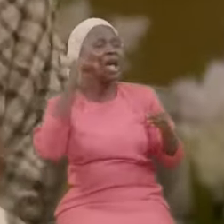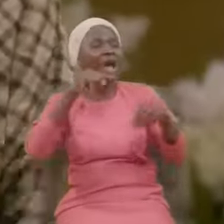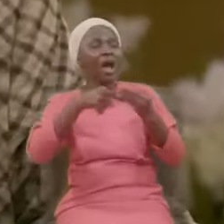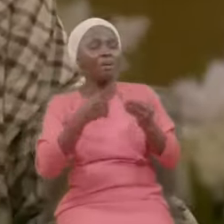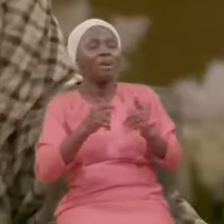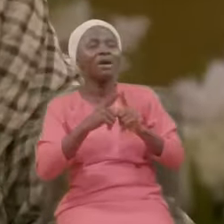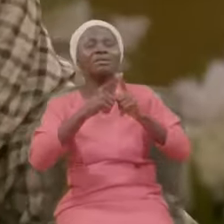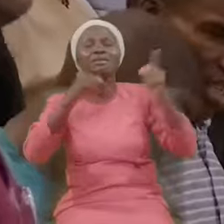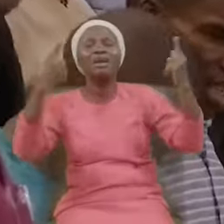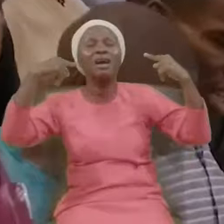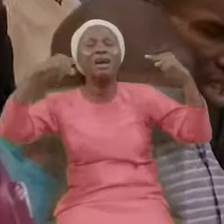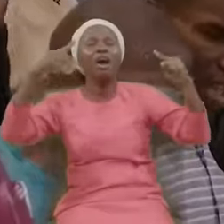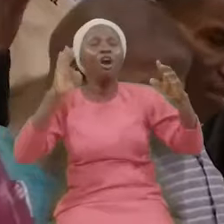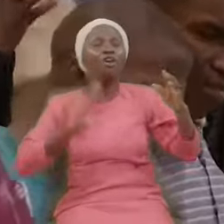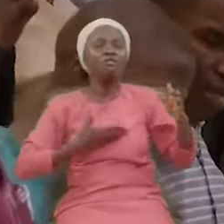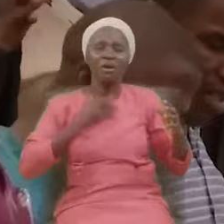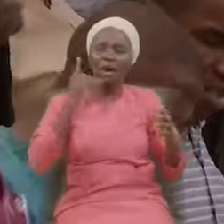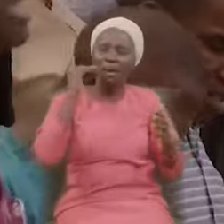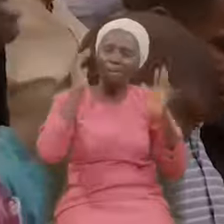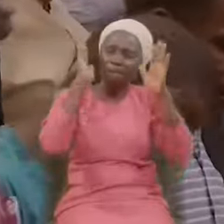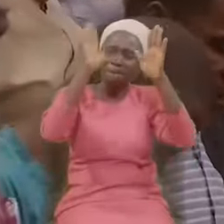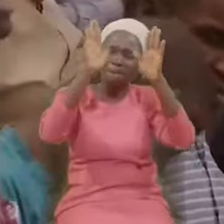in Jesus' name.